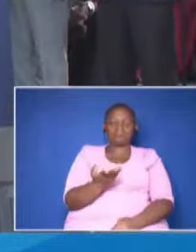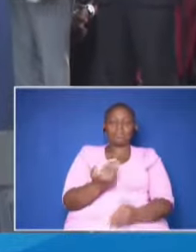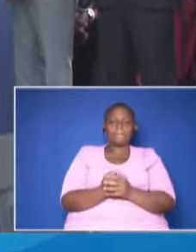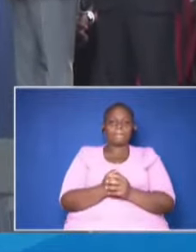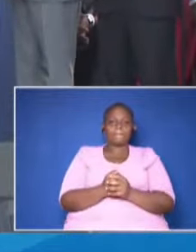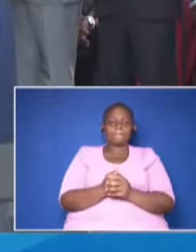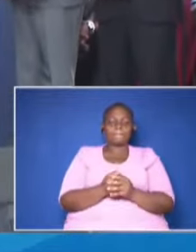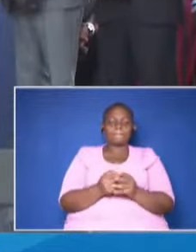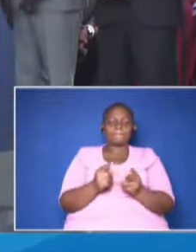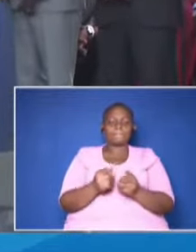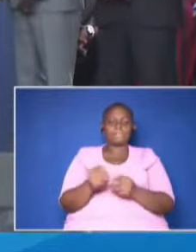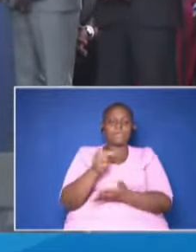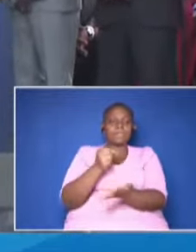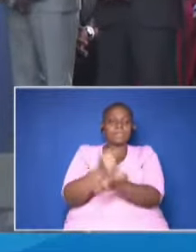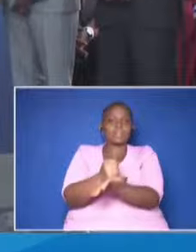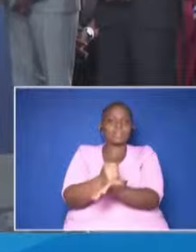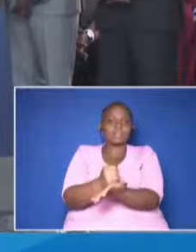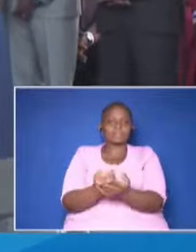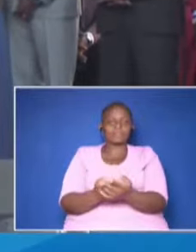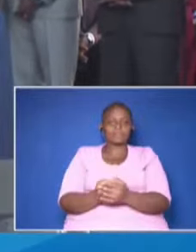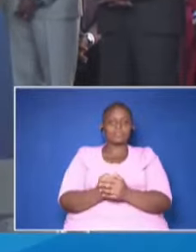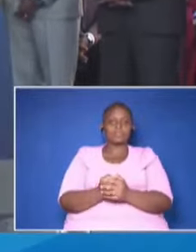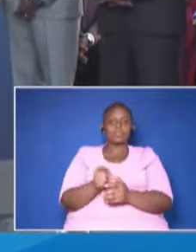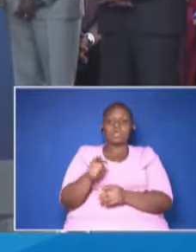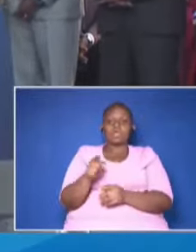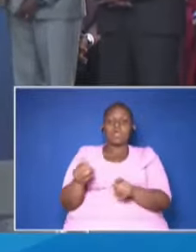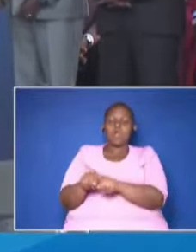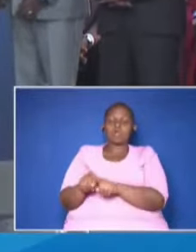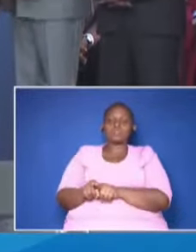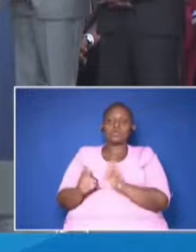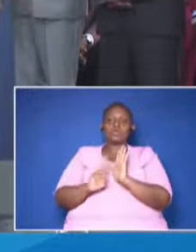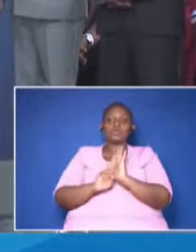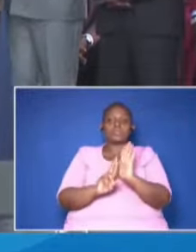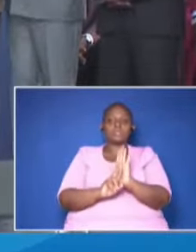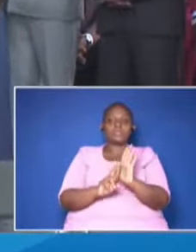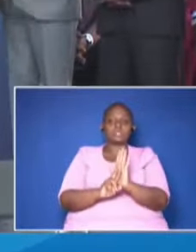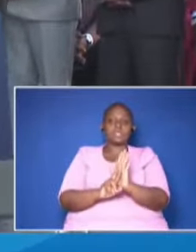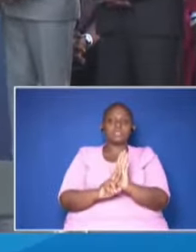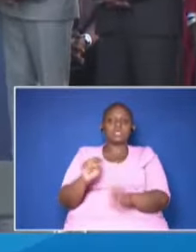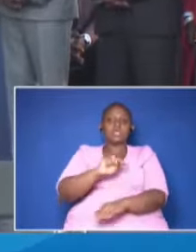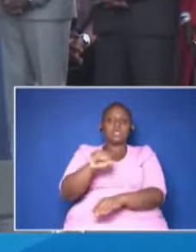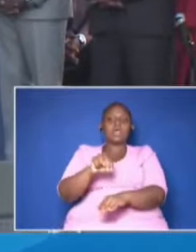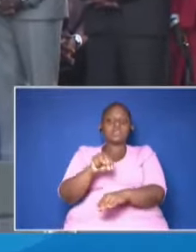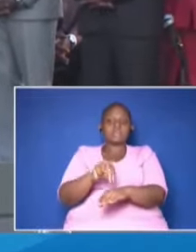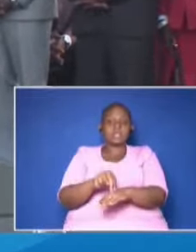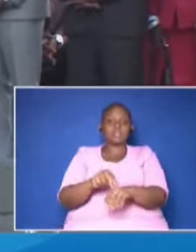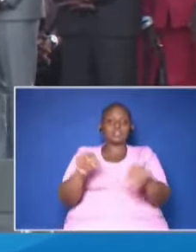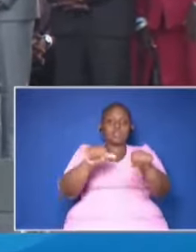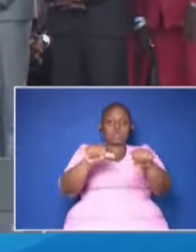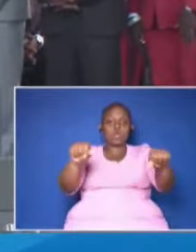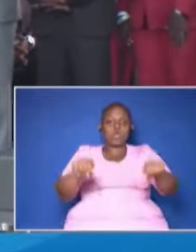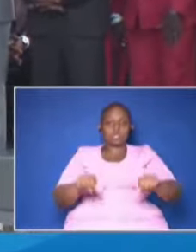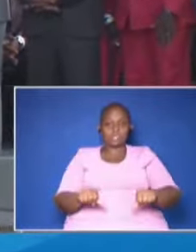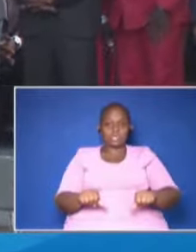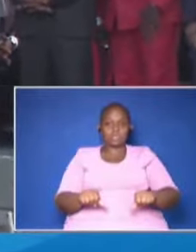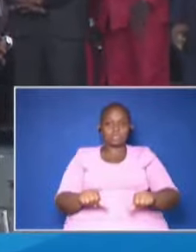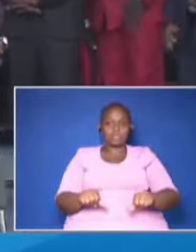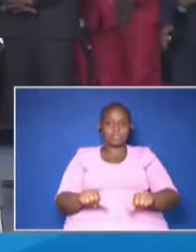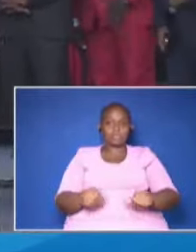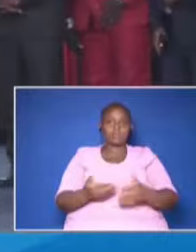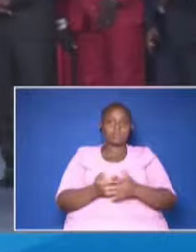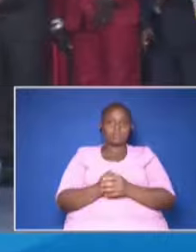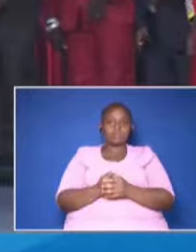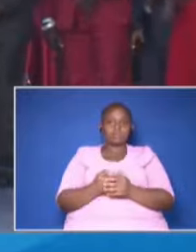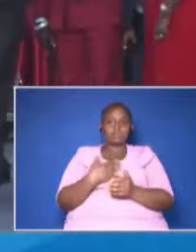me amen and she he was also representing the national altar led by our please pleas don't stand before